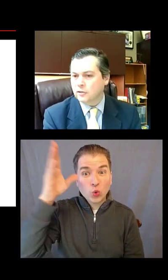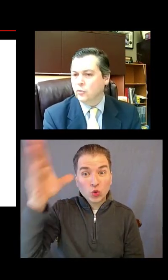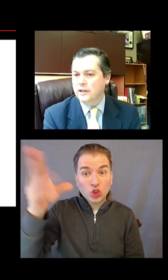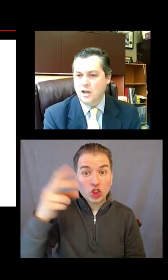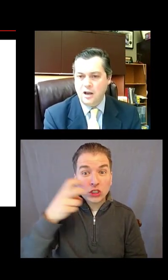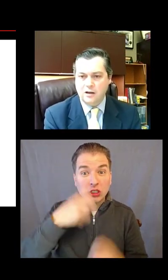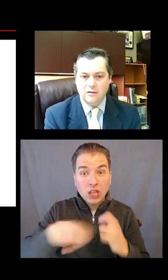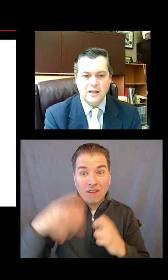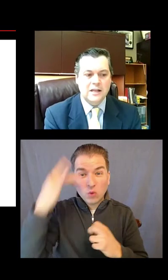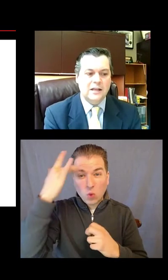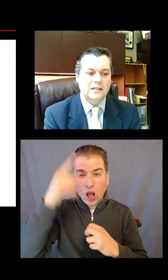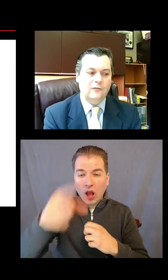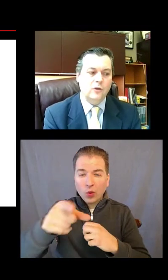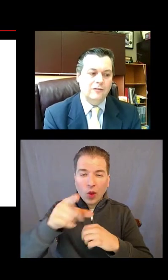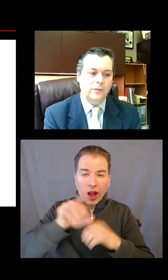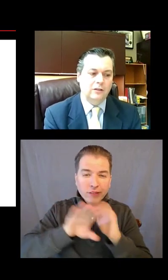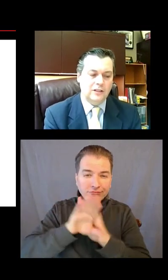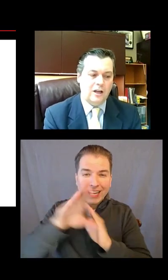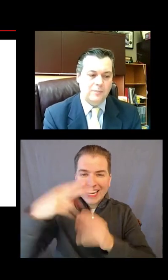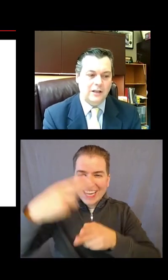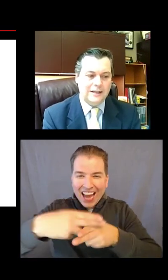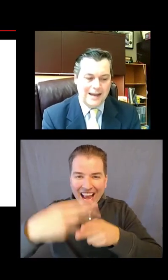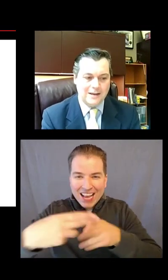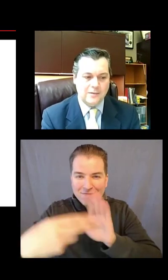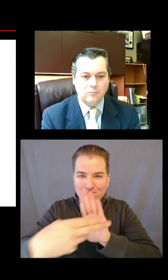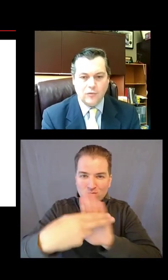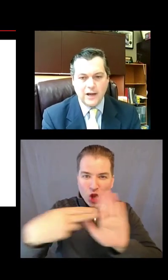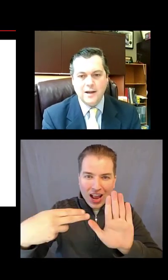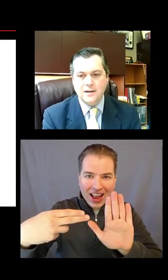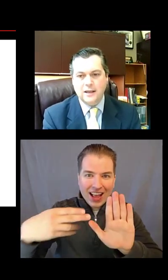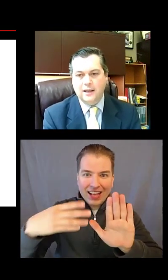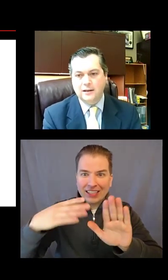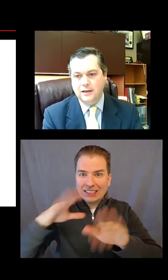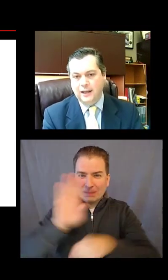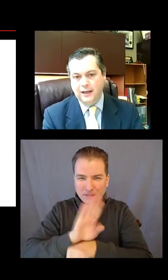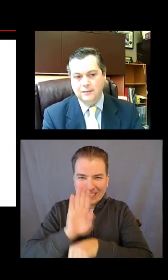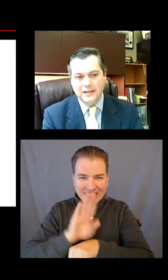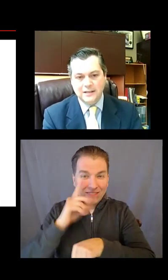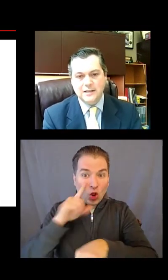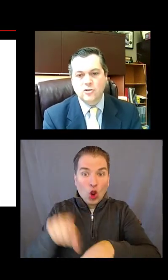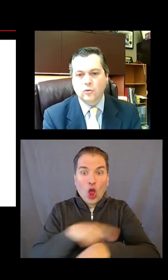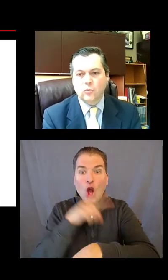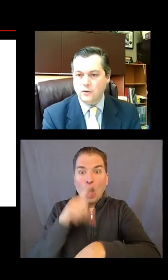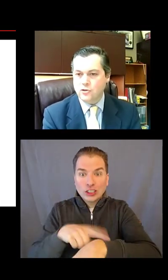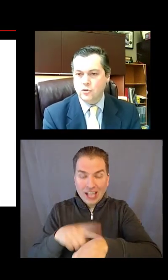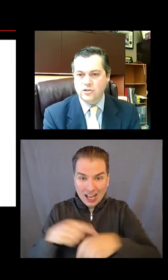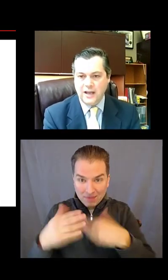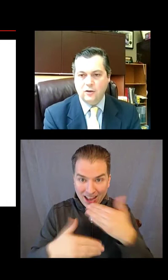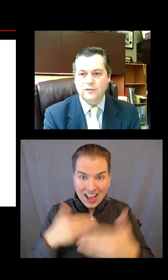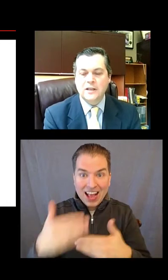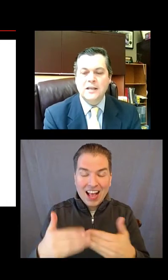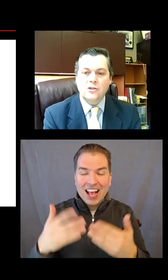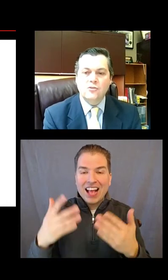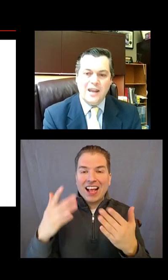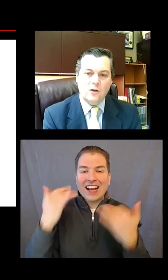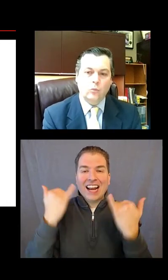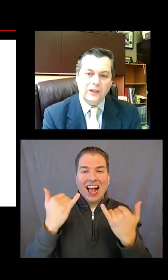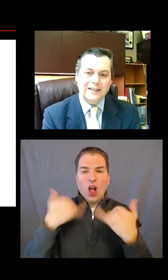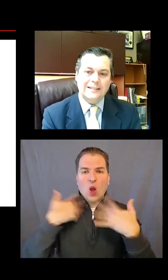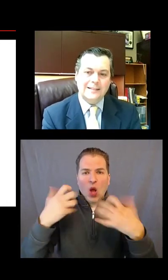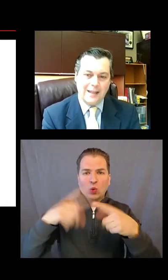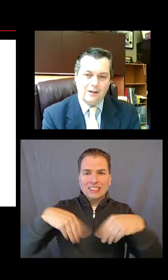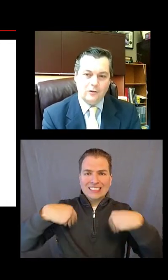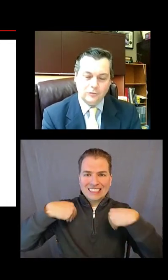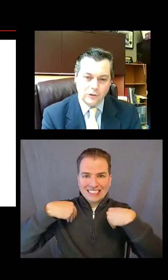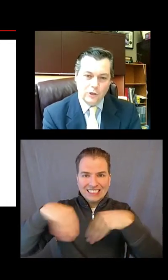Long term, what is hard is if you have built up a name and a brand and a business around yourself, you can't